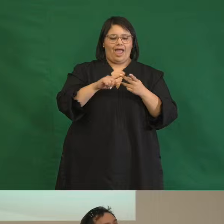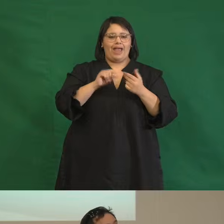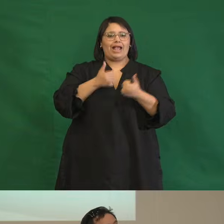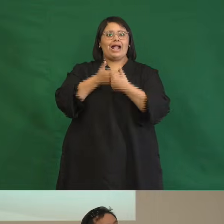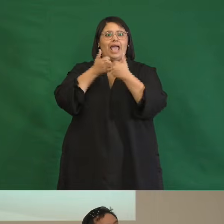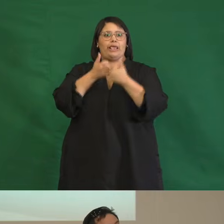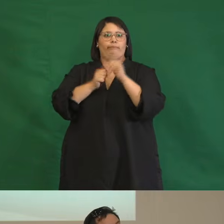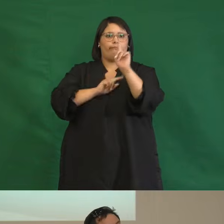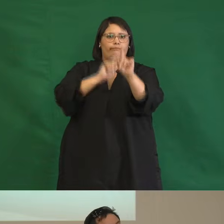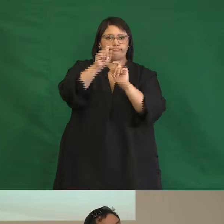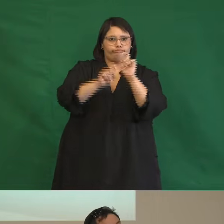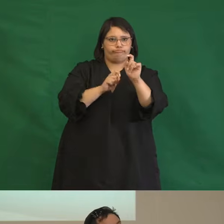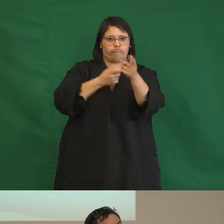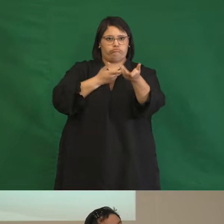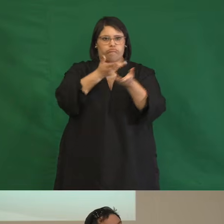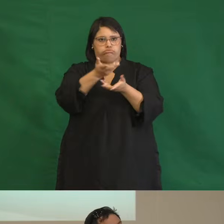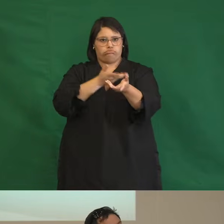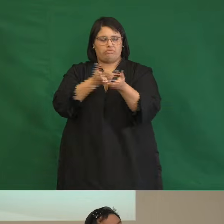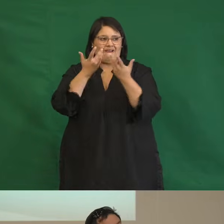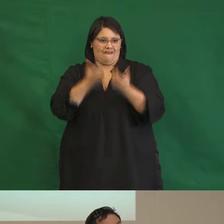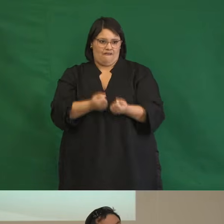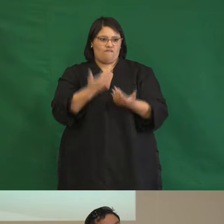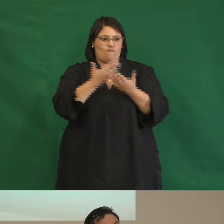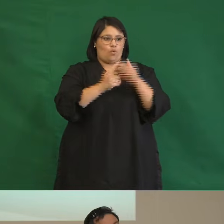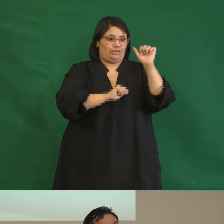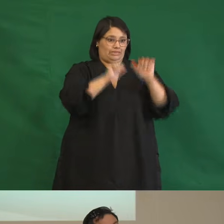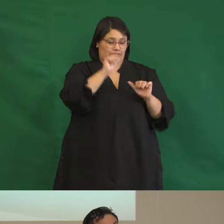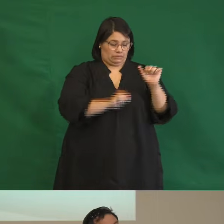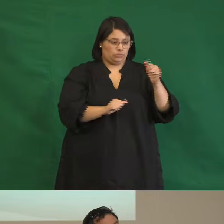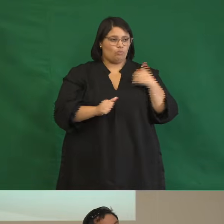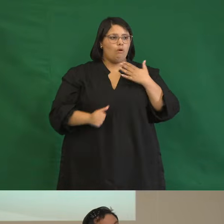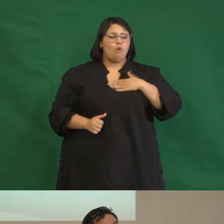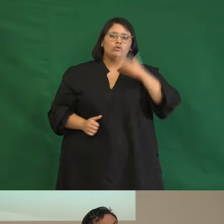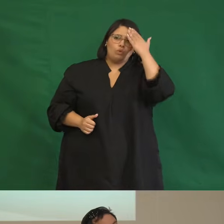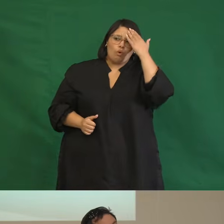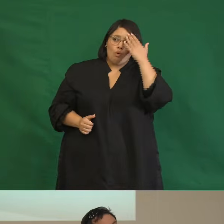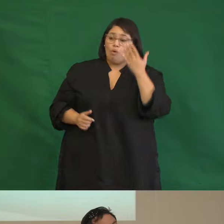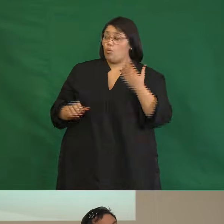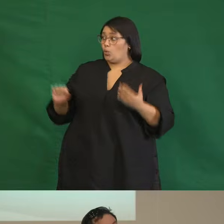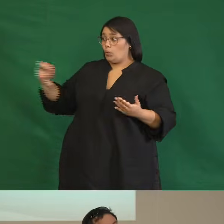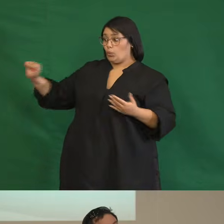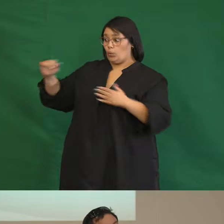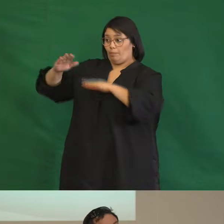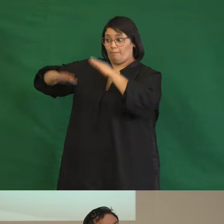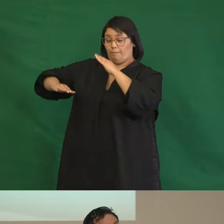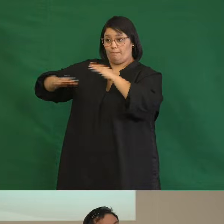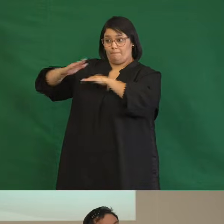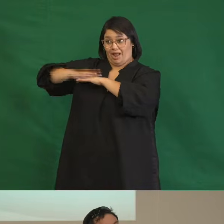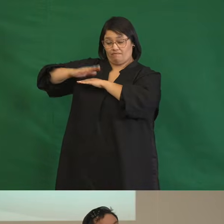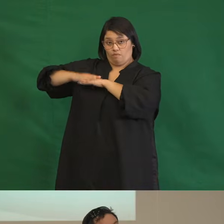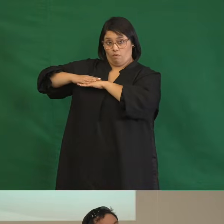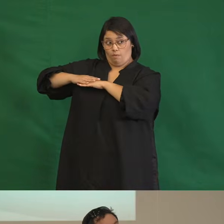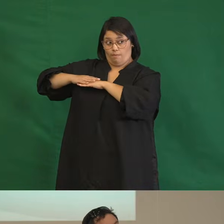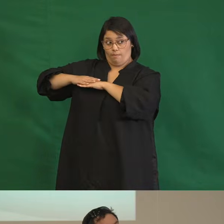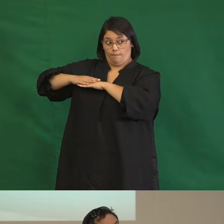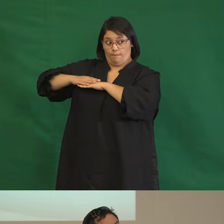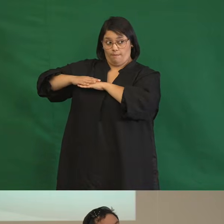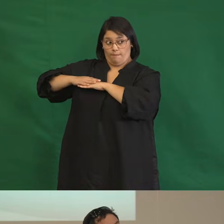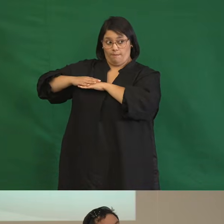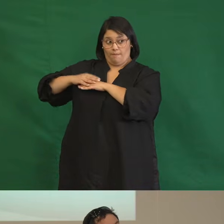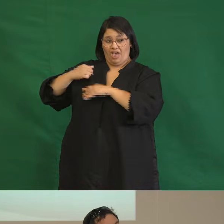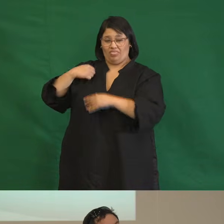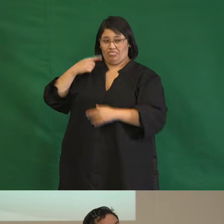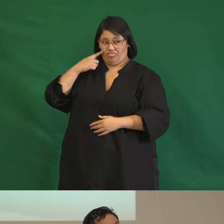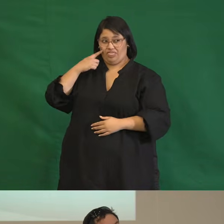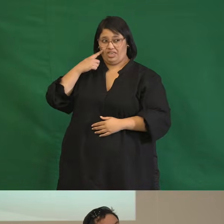quizzes, etc. to do our assessments. So I wanted to learn, does your platform, I think I